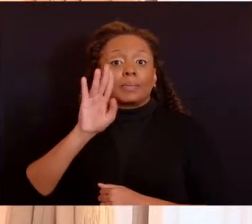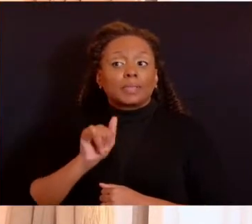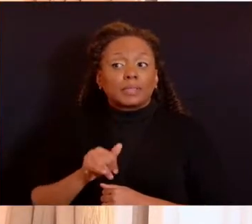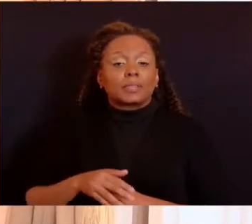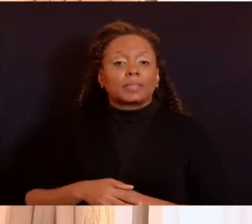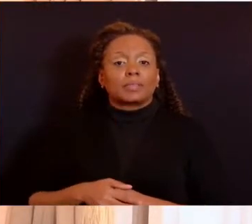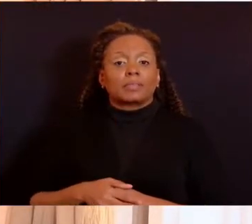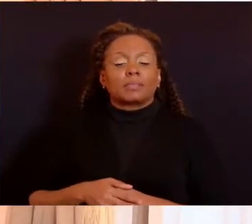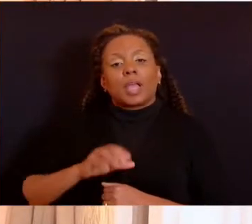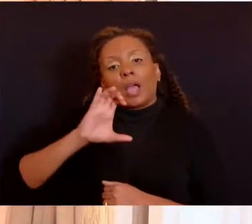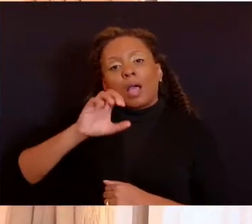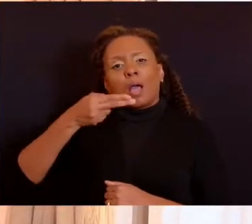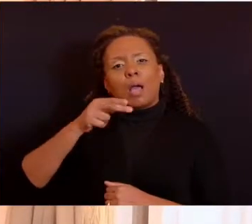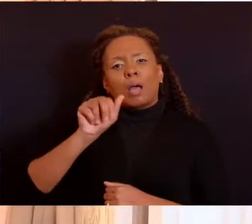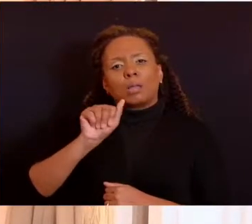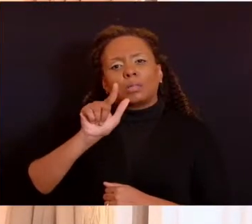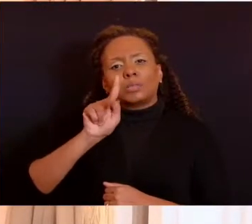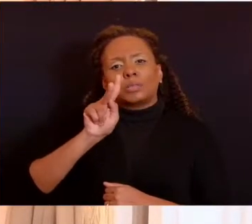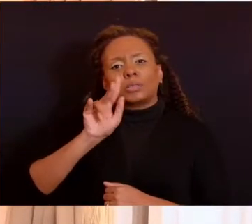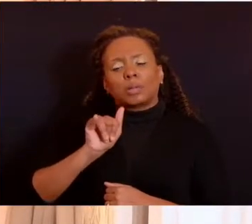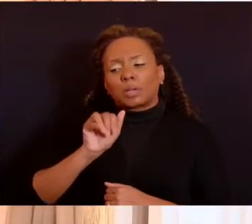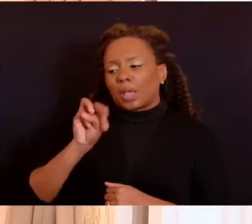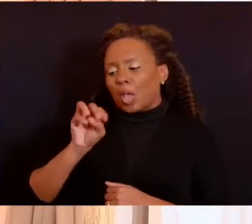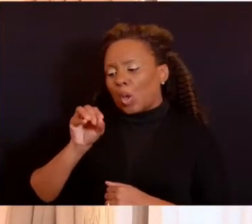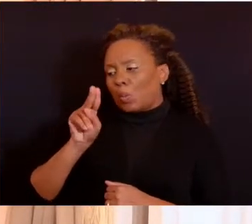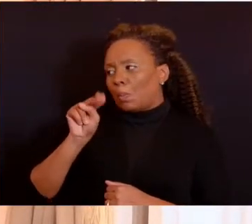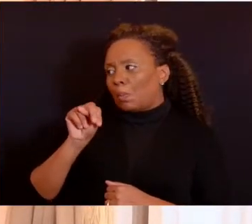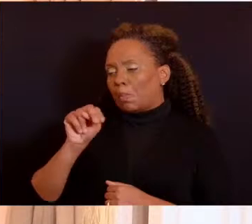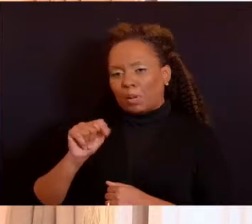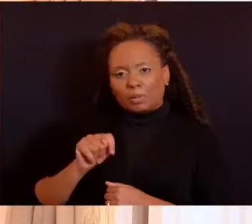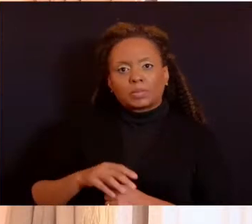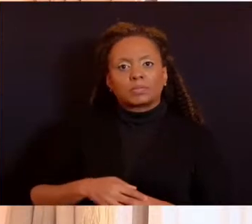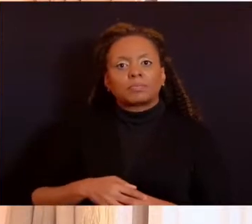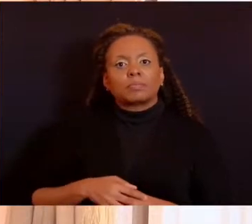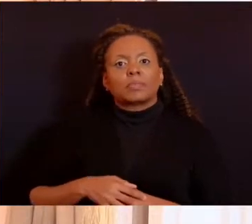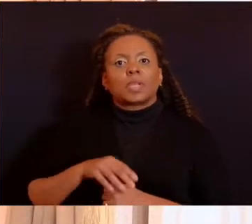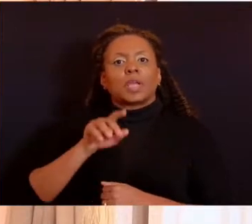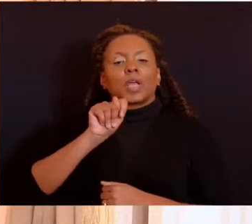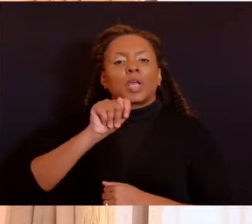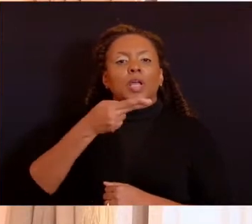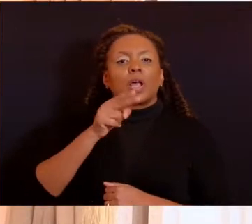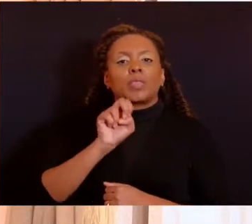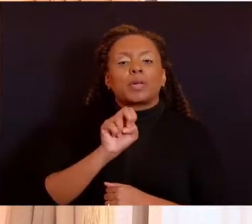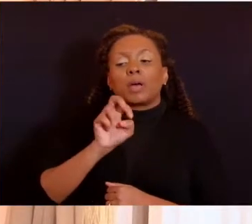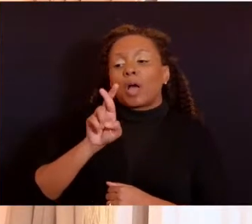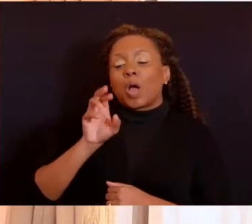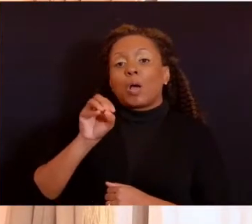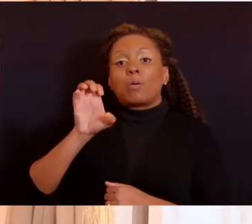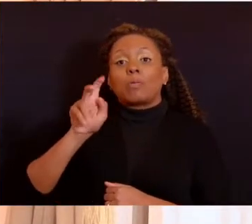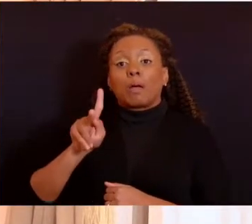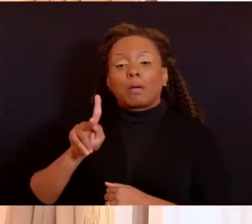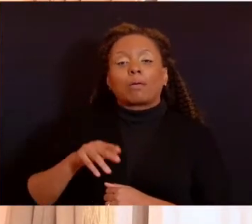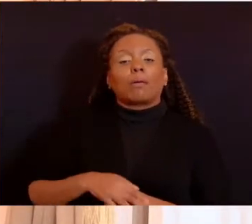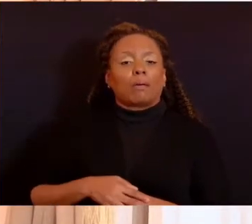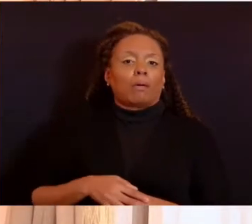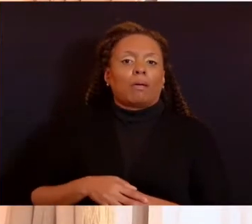Mount, Mellows Hill in St. Joseph, Sailor Gully in St. Peter, The Rock in St. Peter,